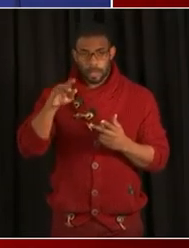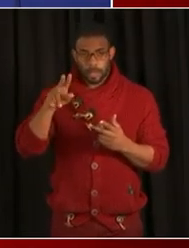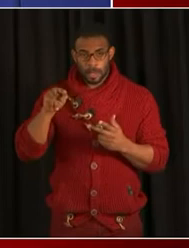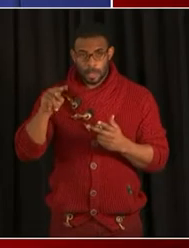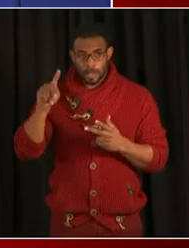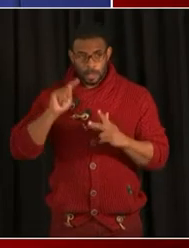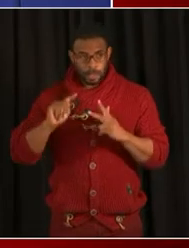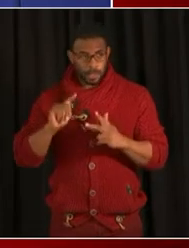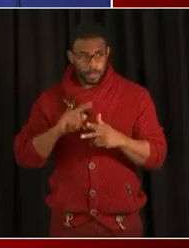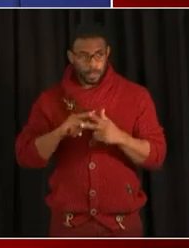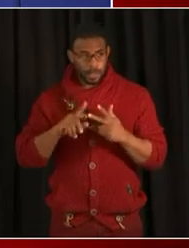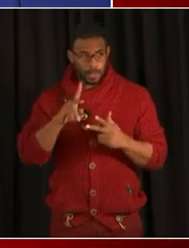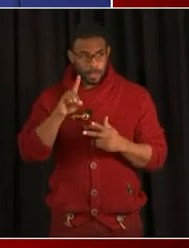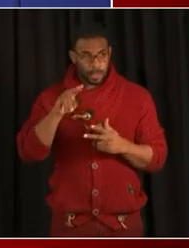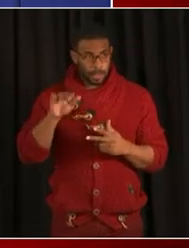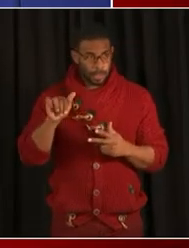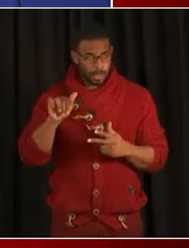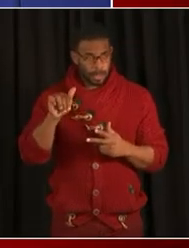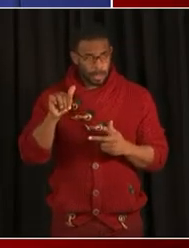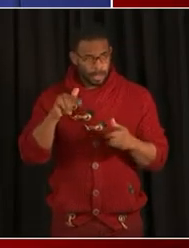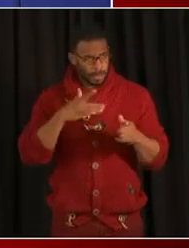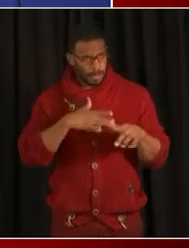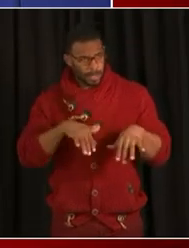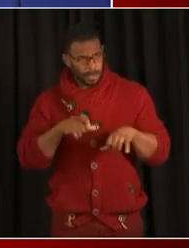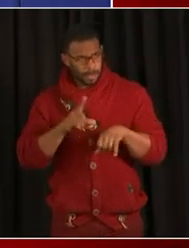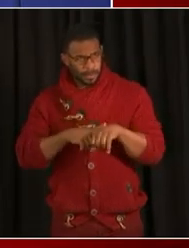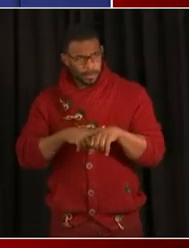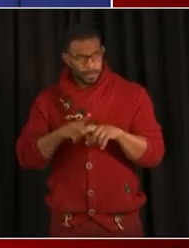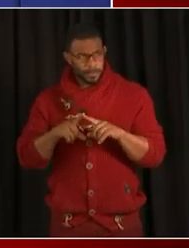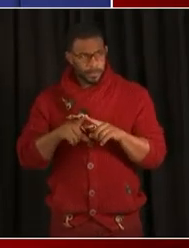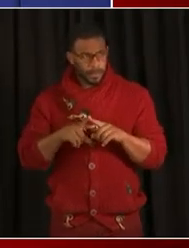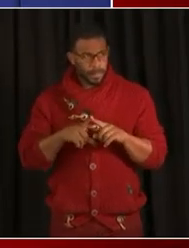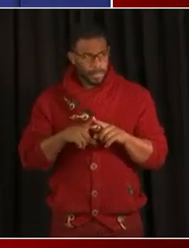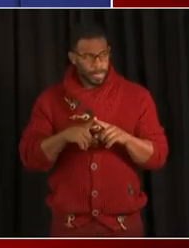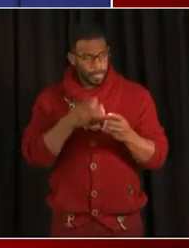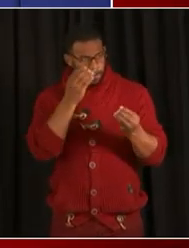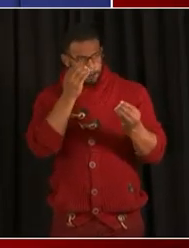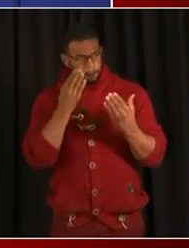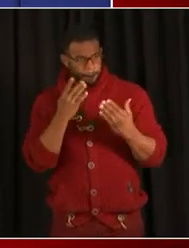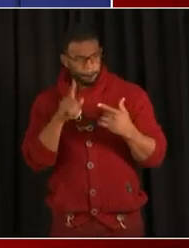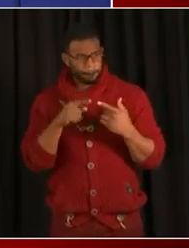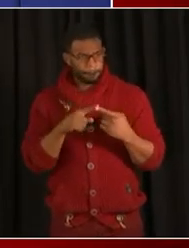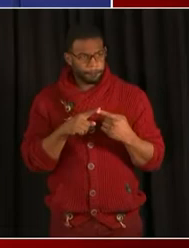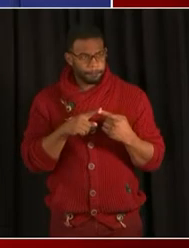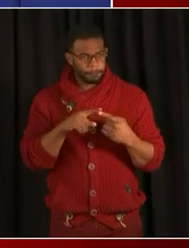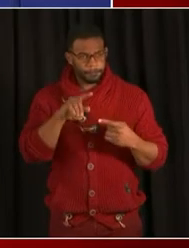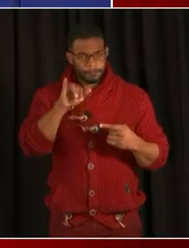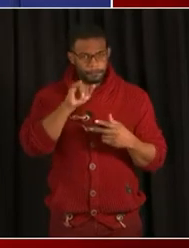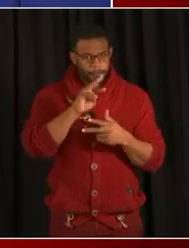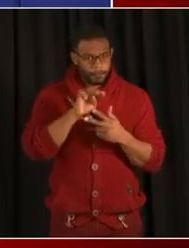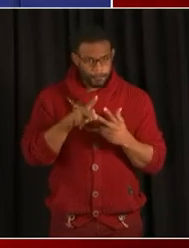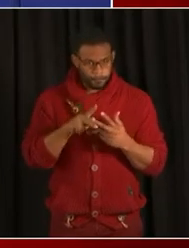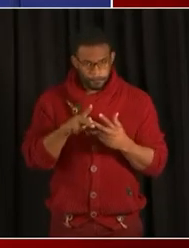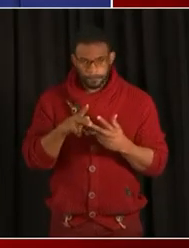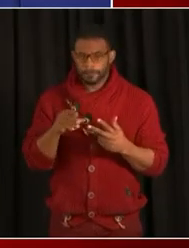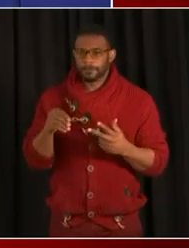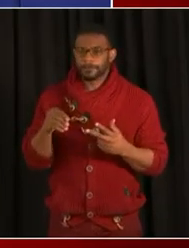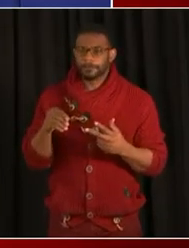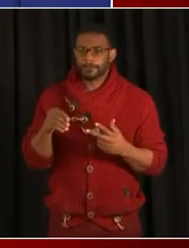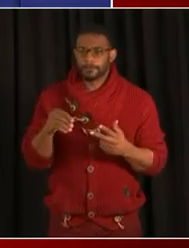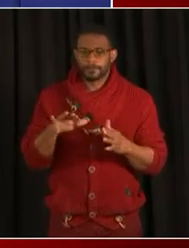Theater. And Donna, why don't you take some time to let us know about IMP